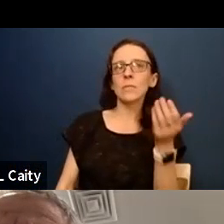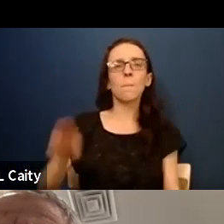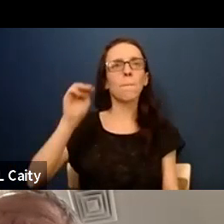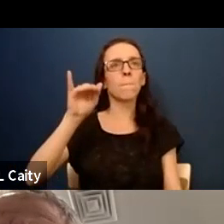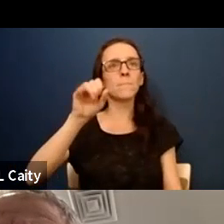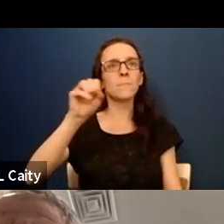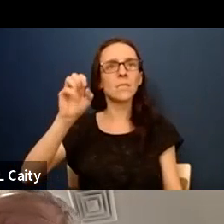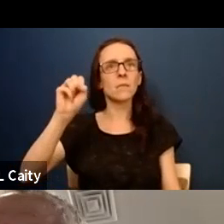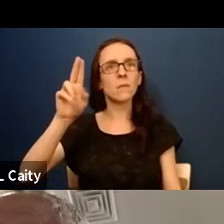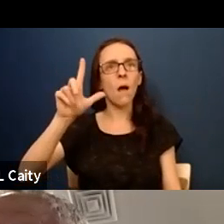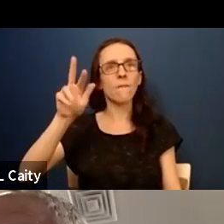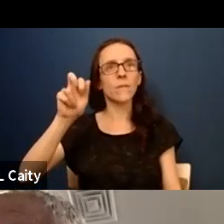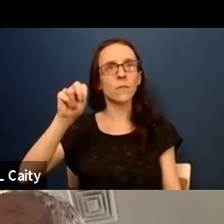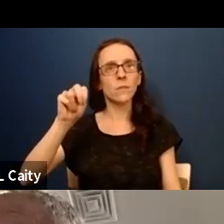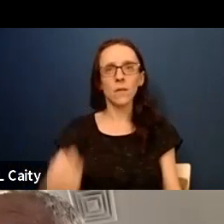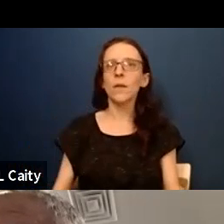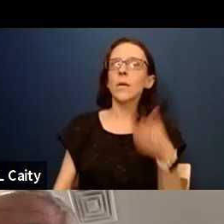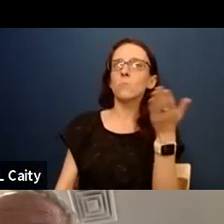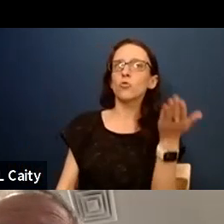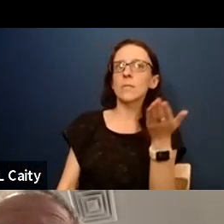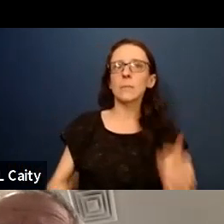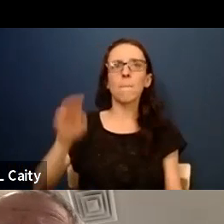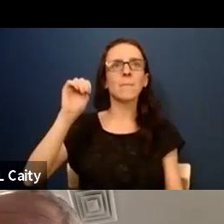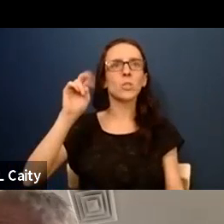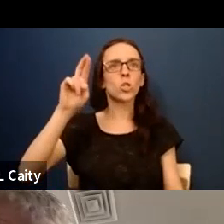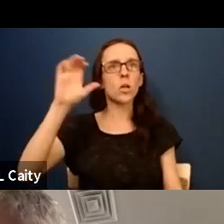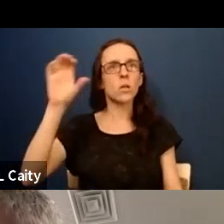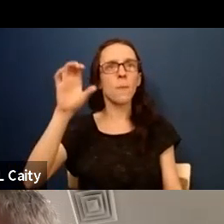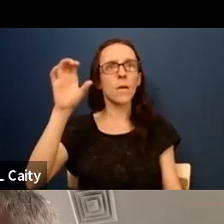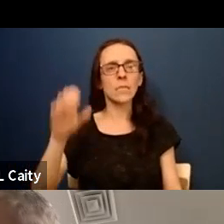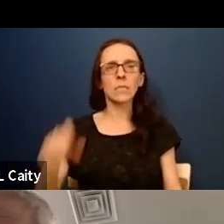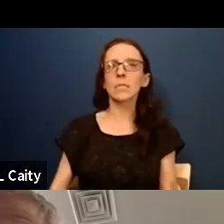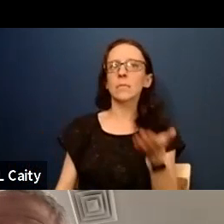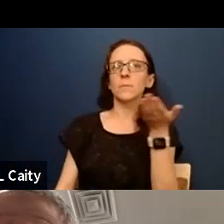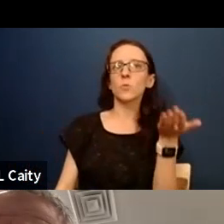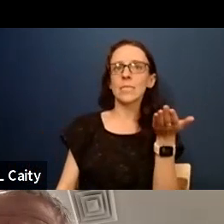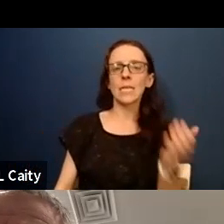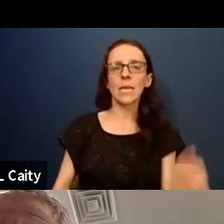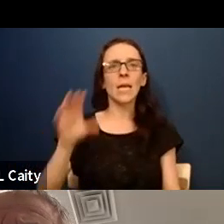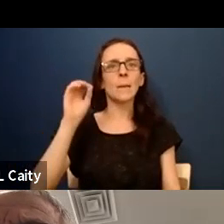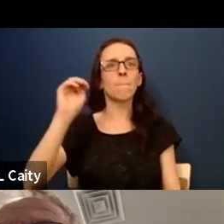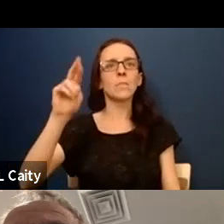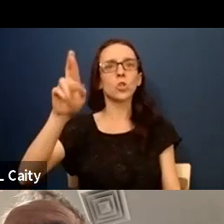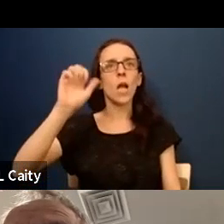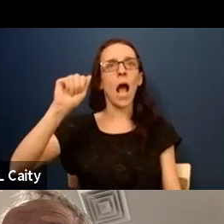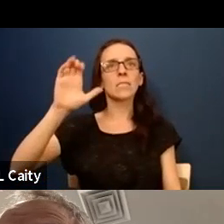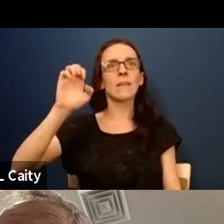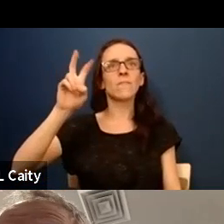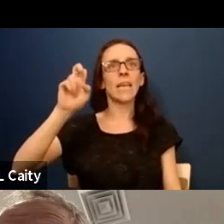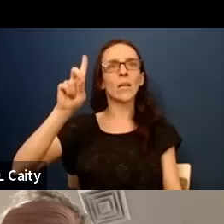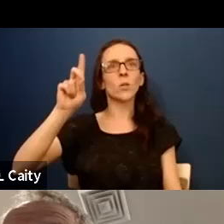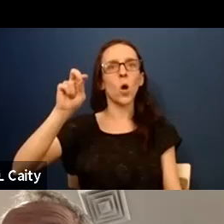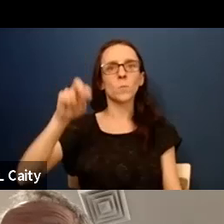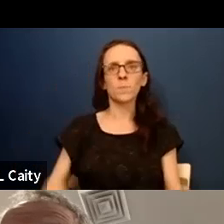Present. Mr. Contempasis, Present. and I see Mr. Acevedo.